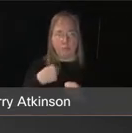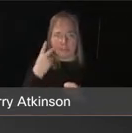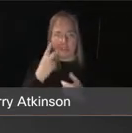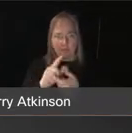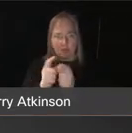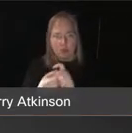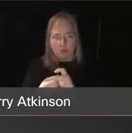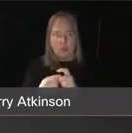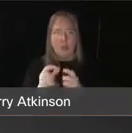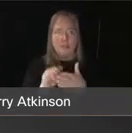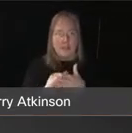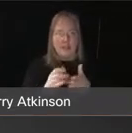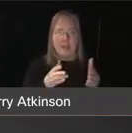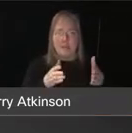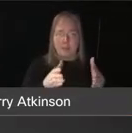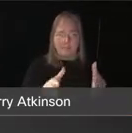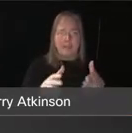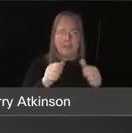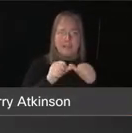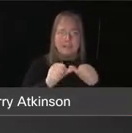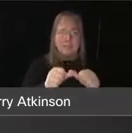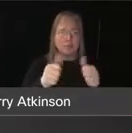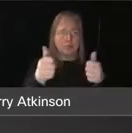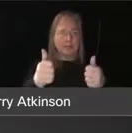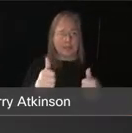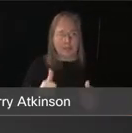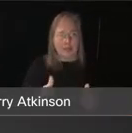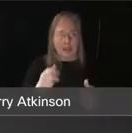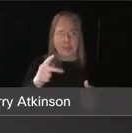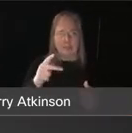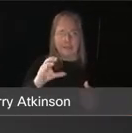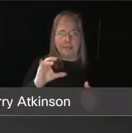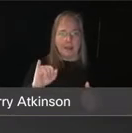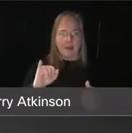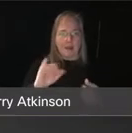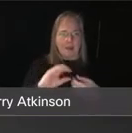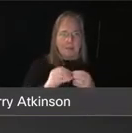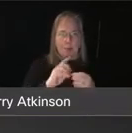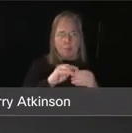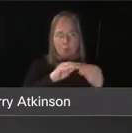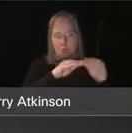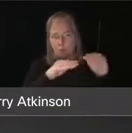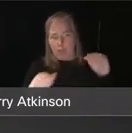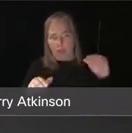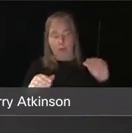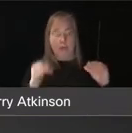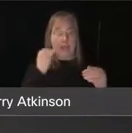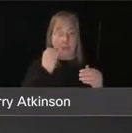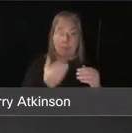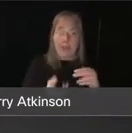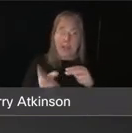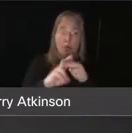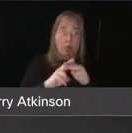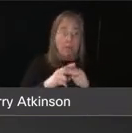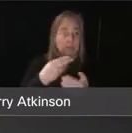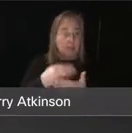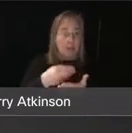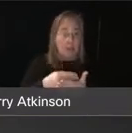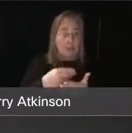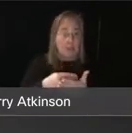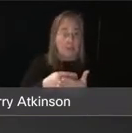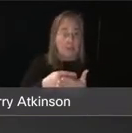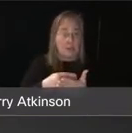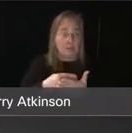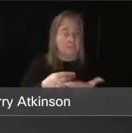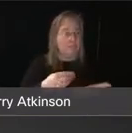will continue to deteriorate and then the PCI value will go down. Even if we increase the funding, it does not